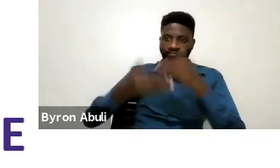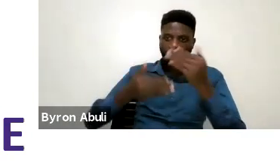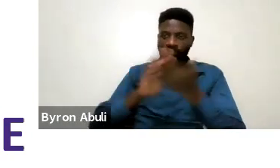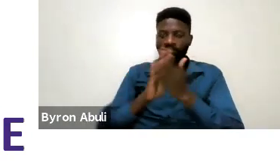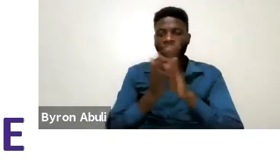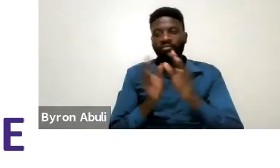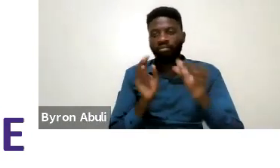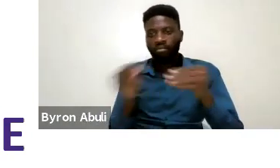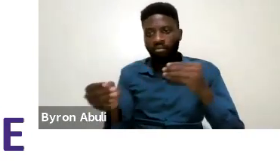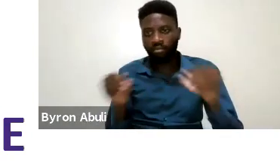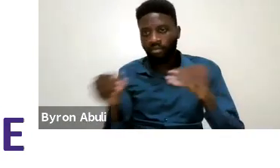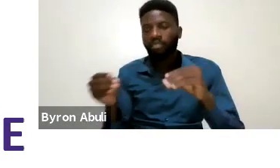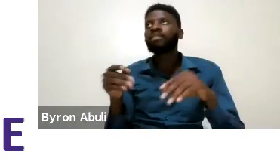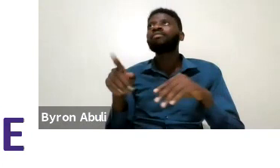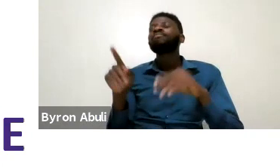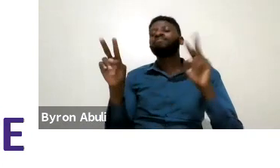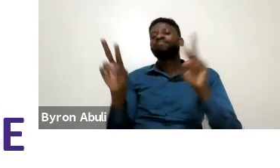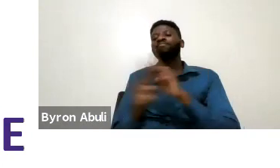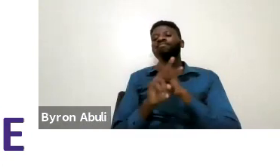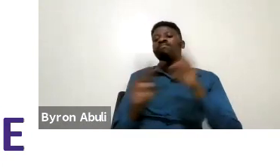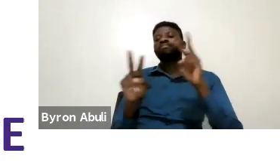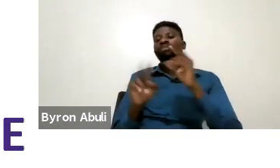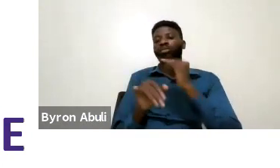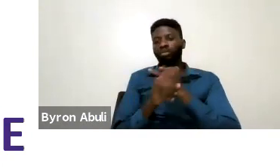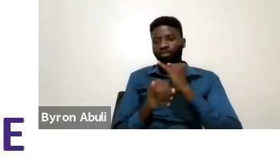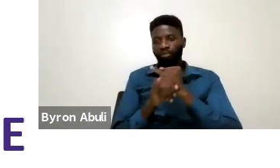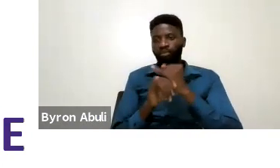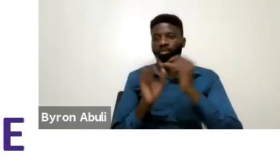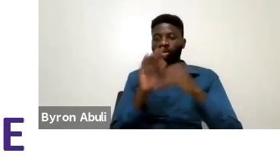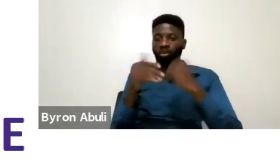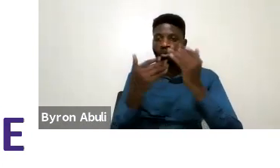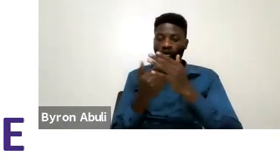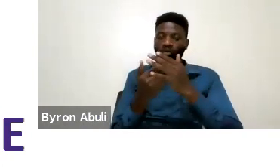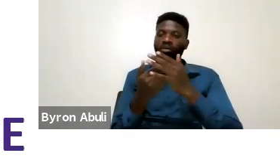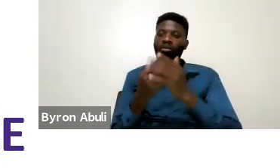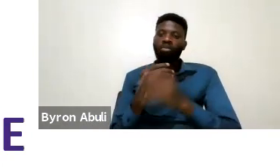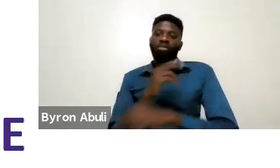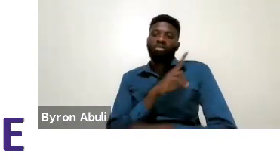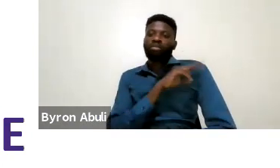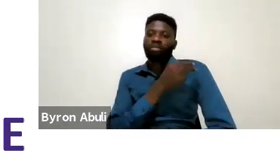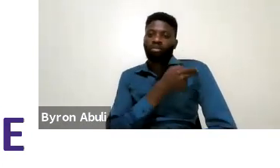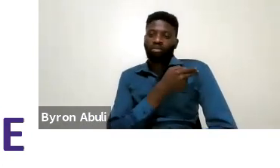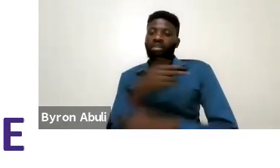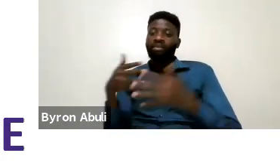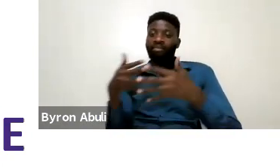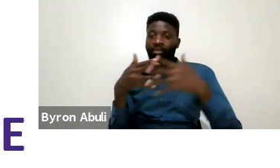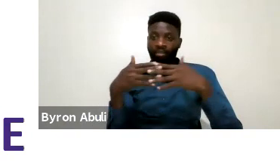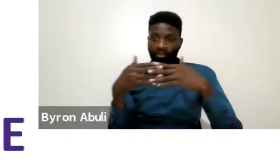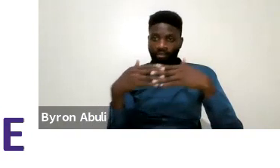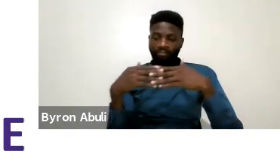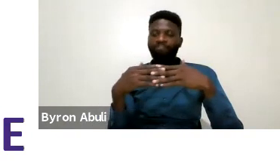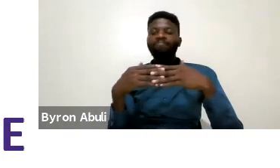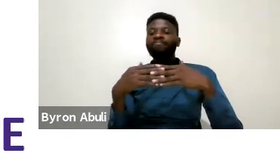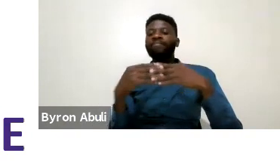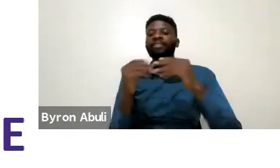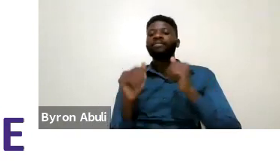was going out there to look for jobs. And every hospital in the US, it's a story that happened in the US, were turning her down